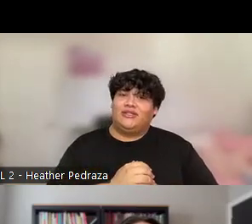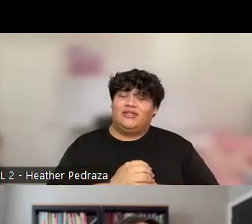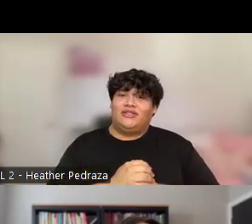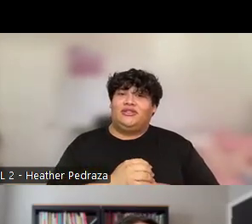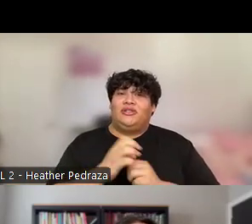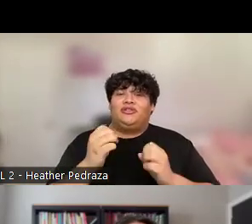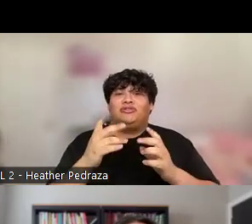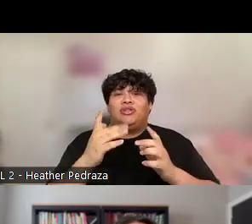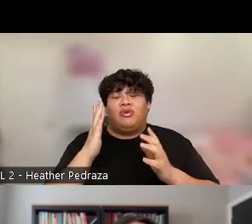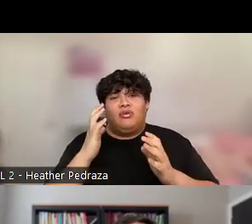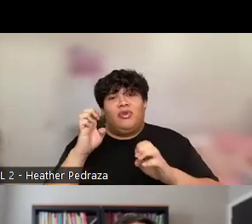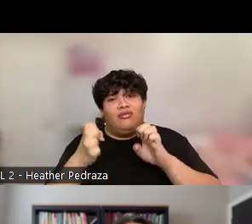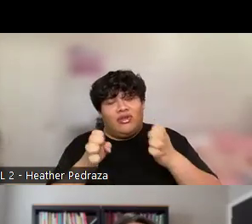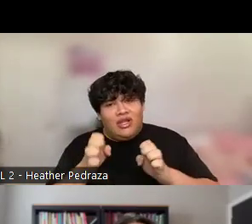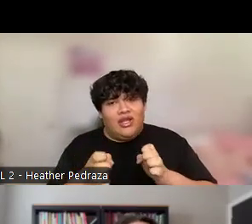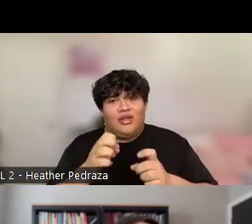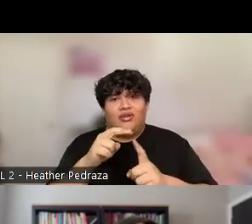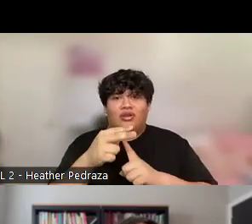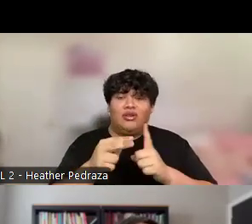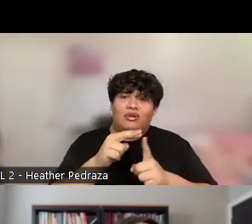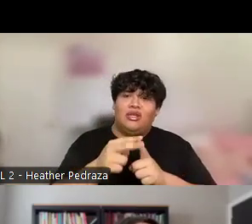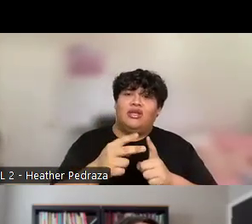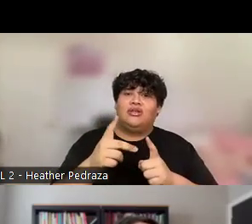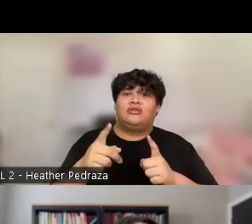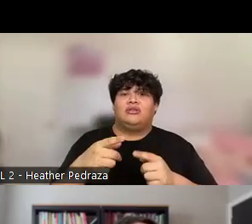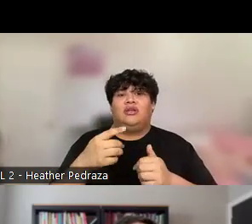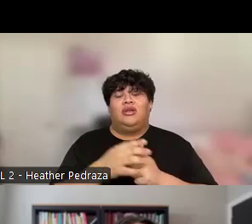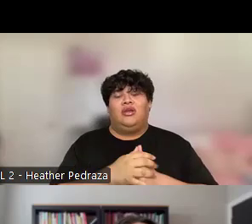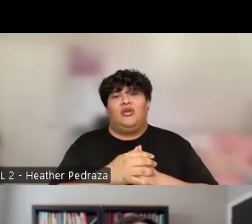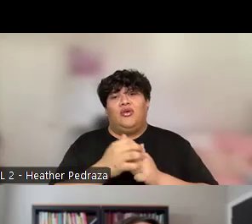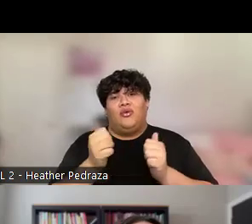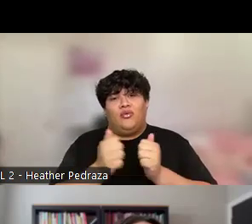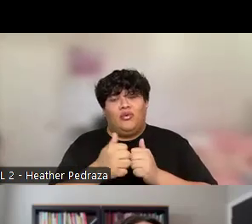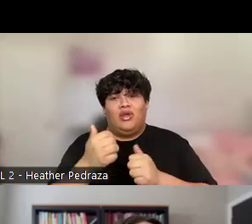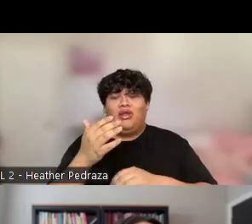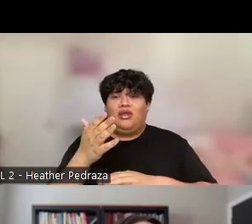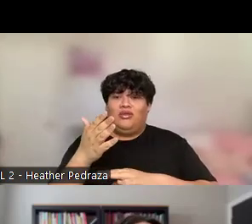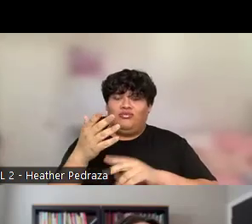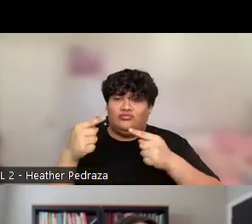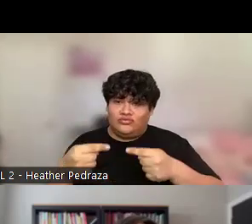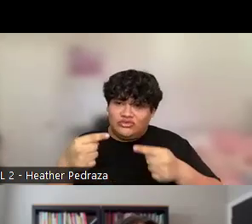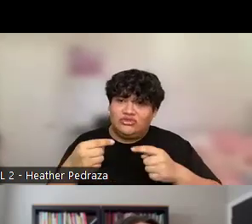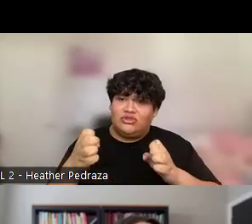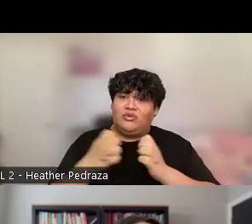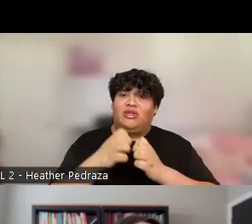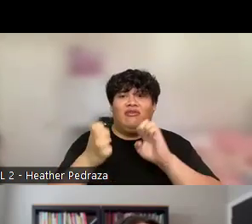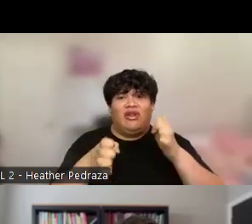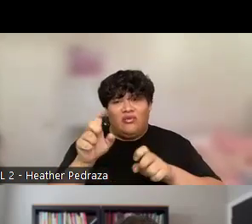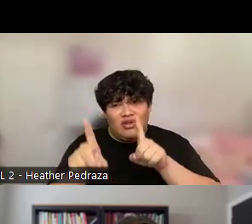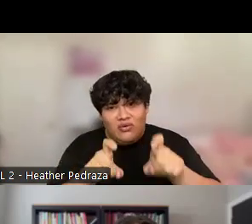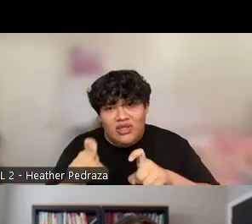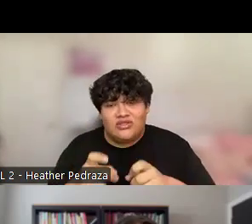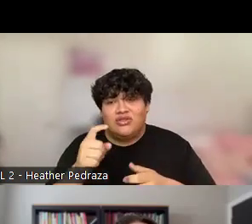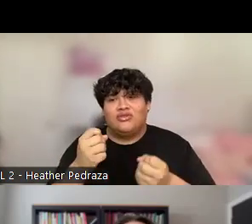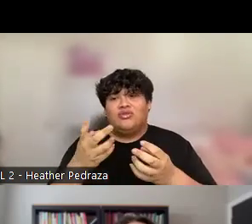So we will be evaluating those 6 components systematically with a consistent set of evaluation questions. So this